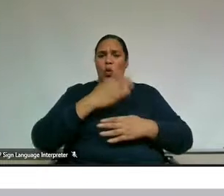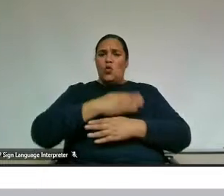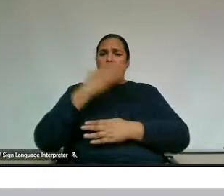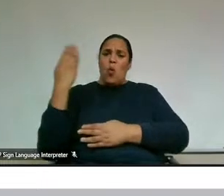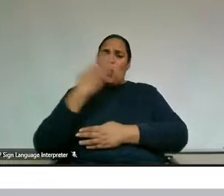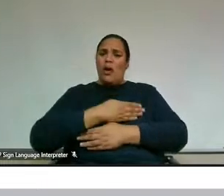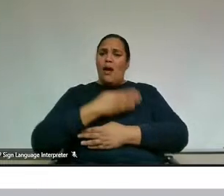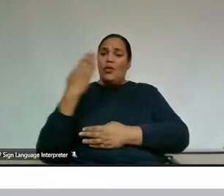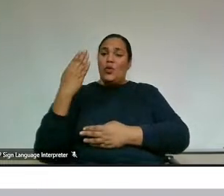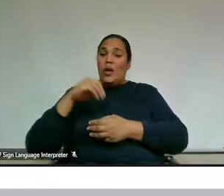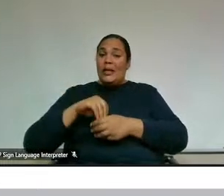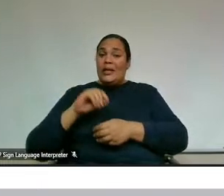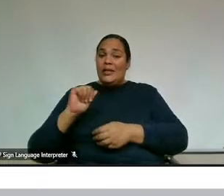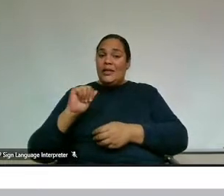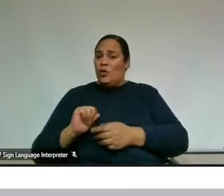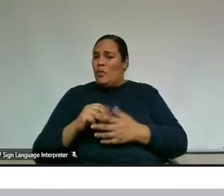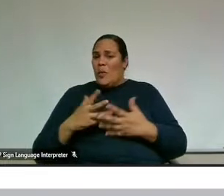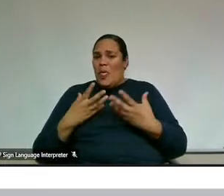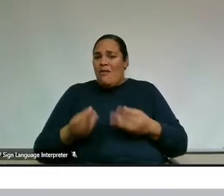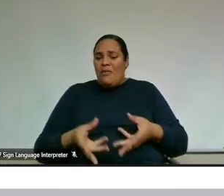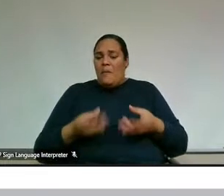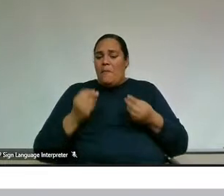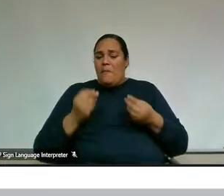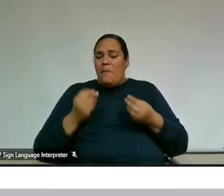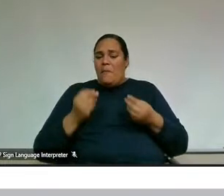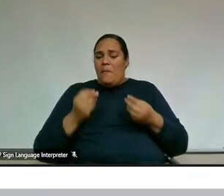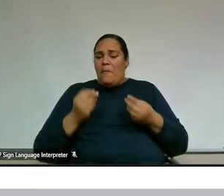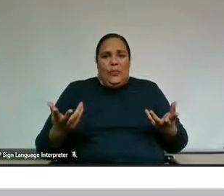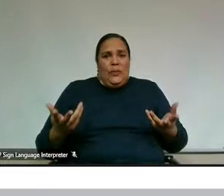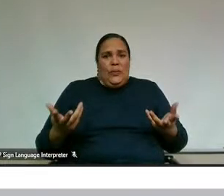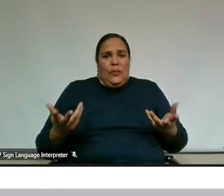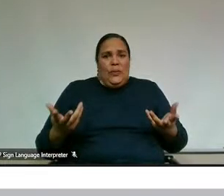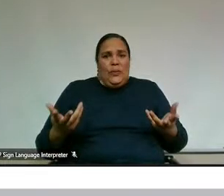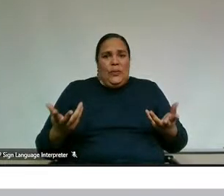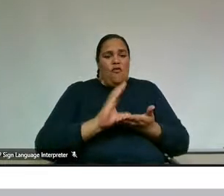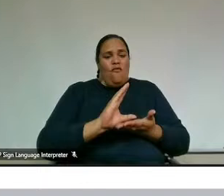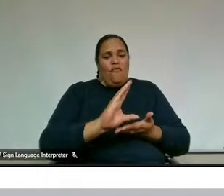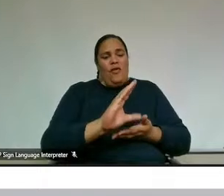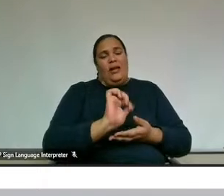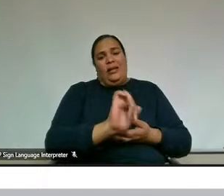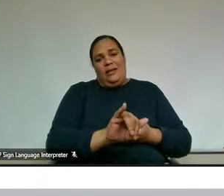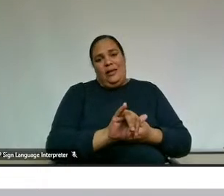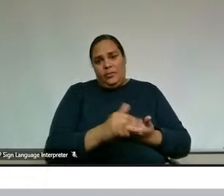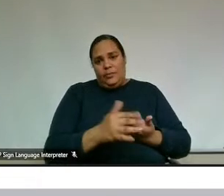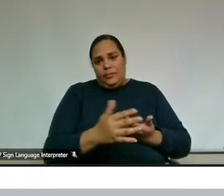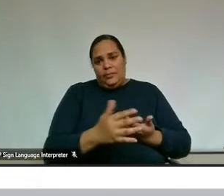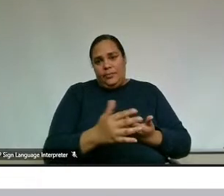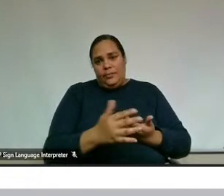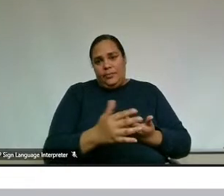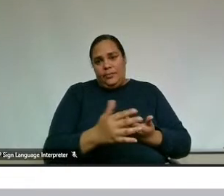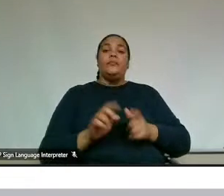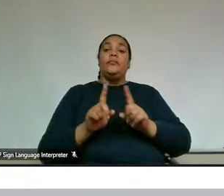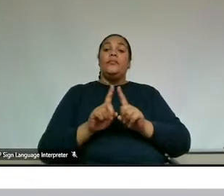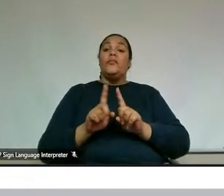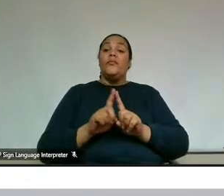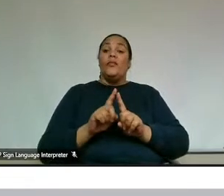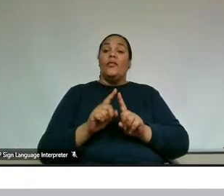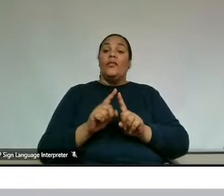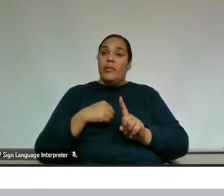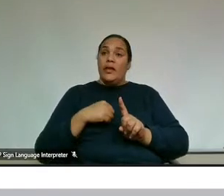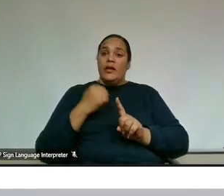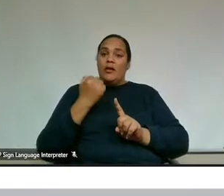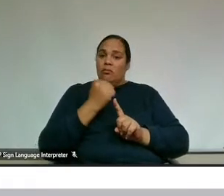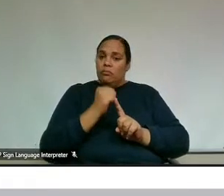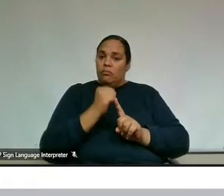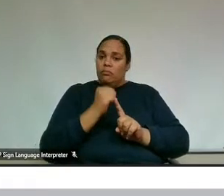within the municipalities to obtain the resources to fund this. And I'm objecting